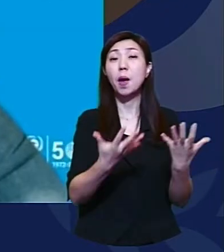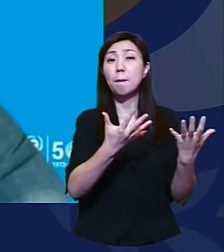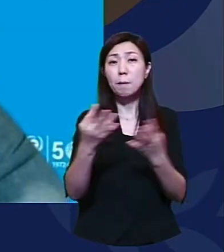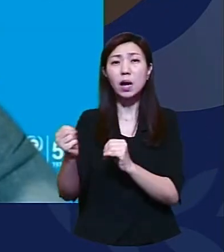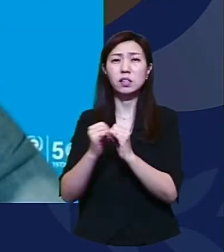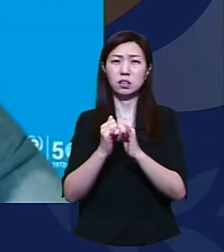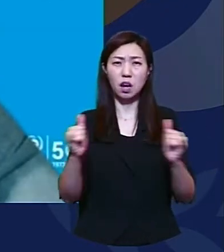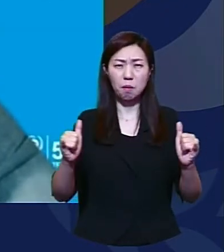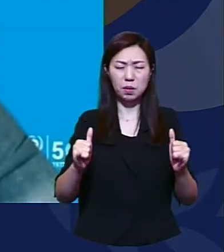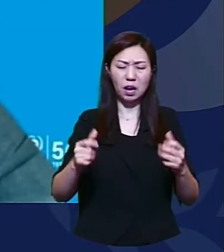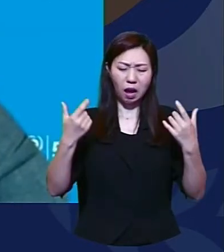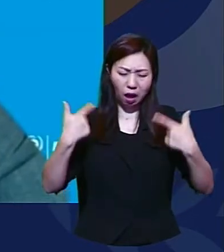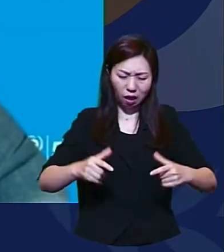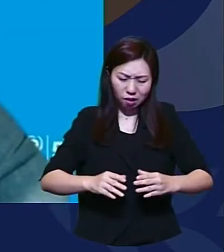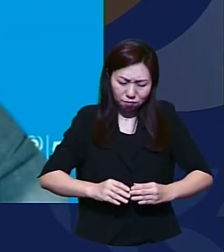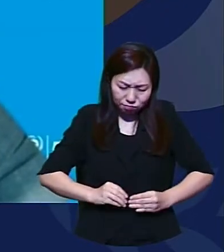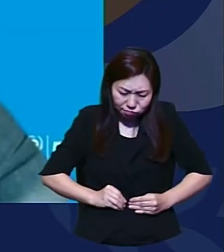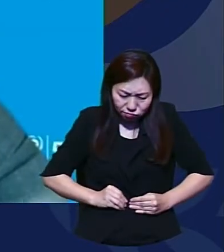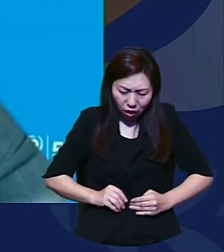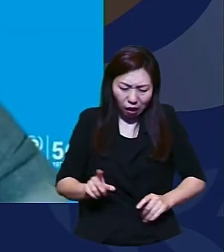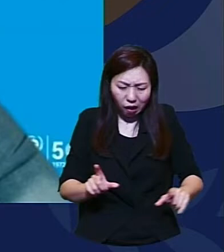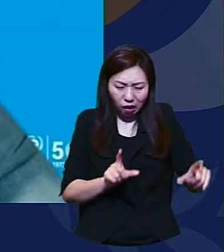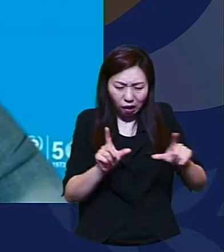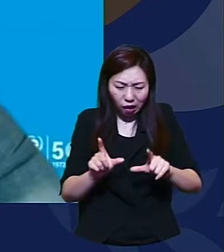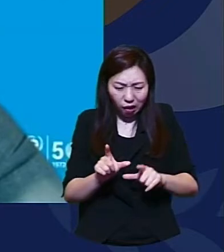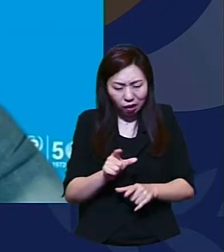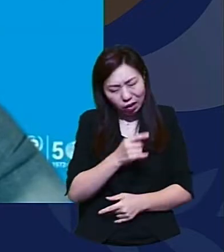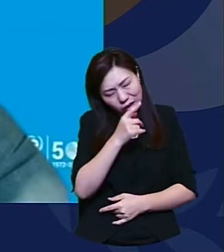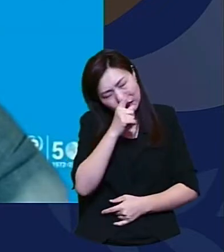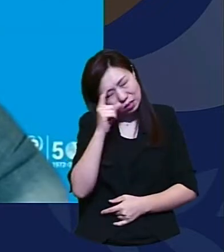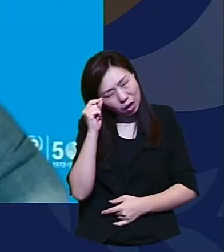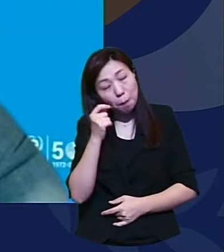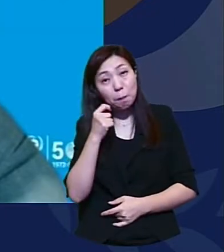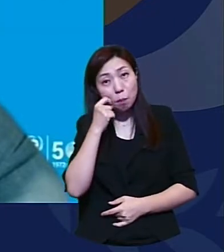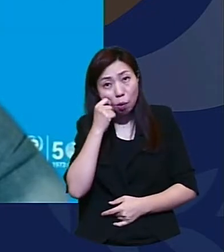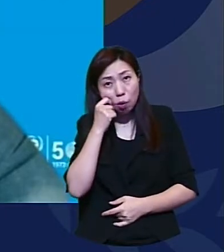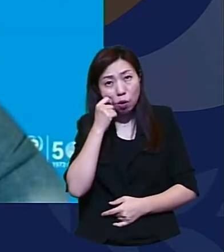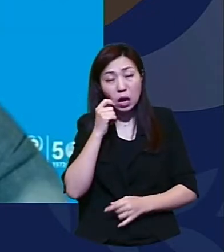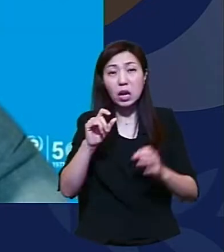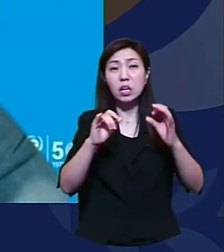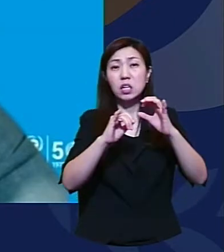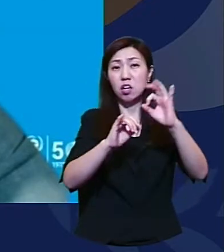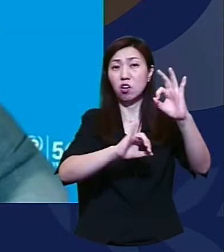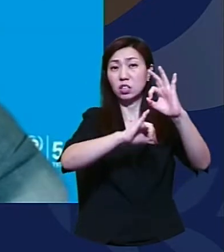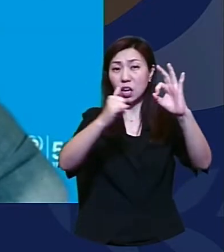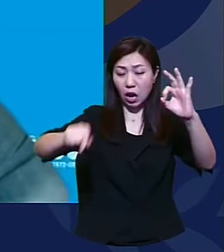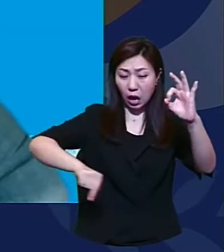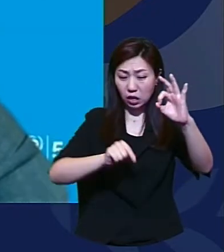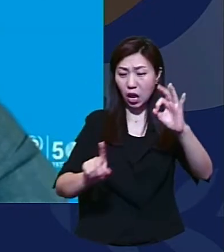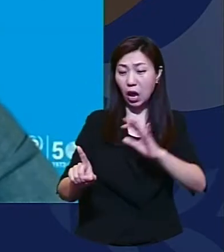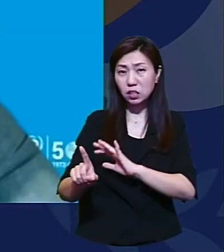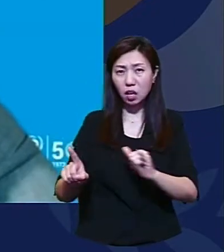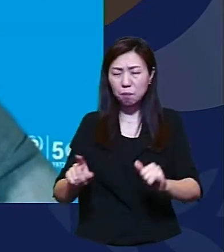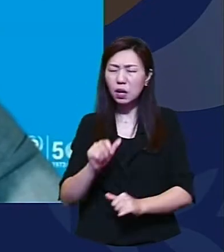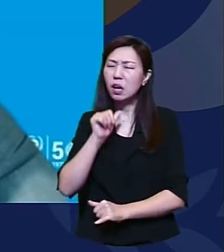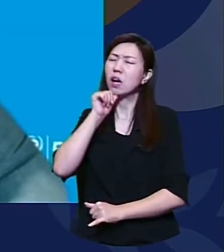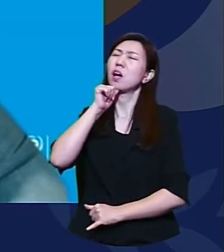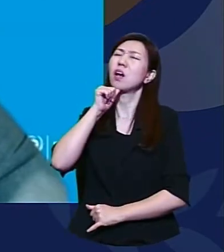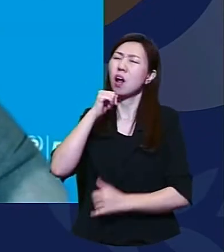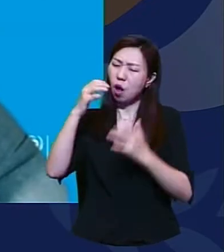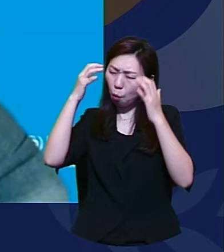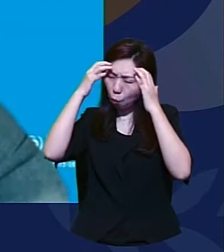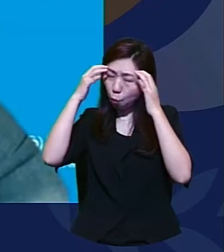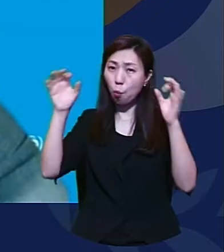every day, where poverty no longer harms 1 in 10 people, and where quality